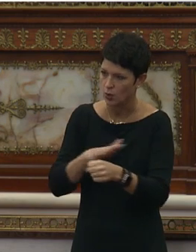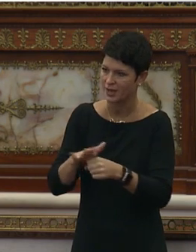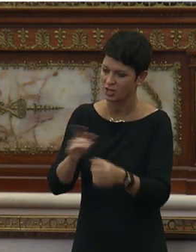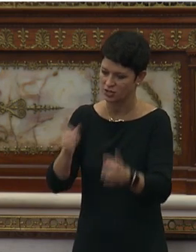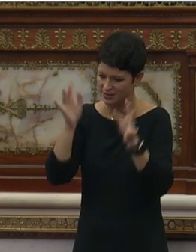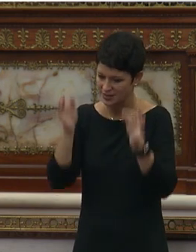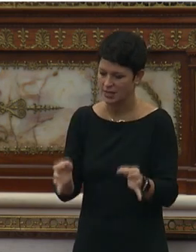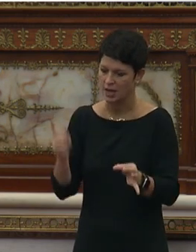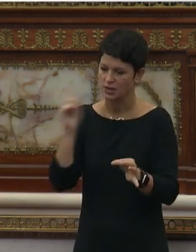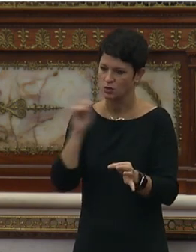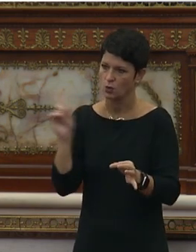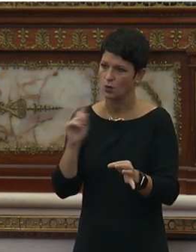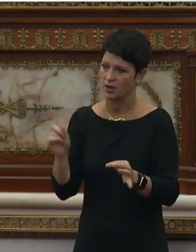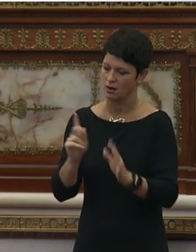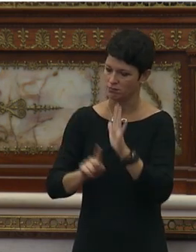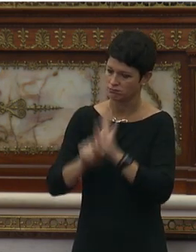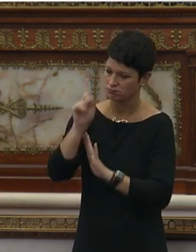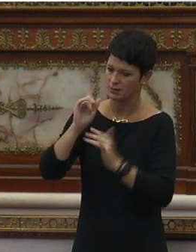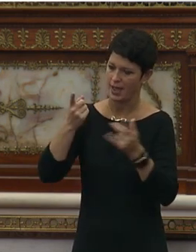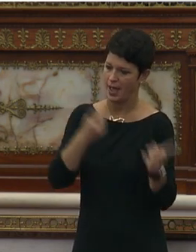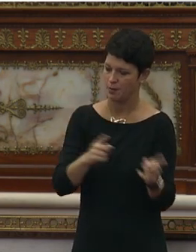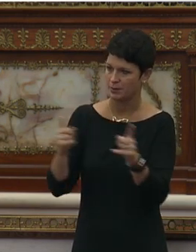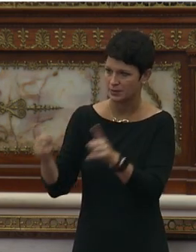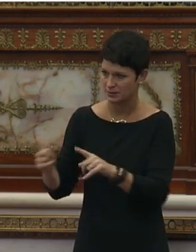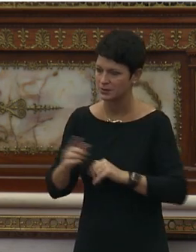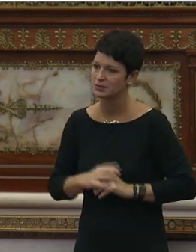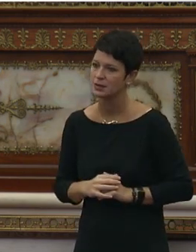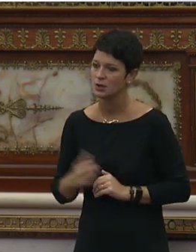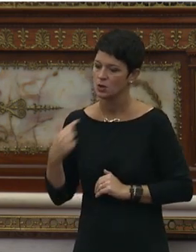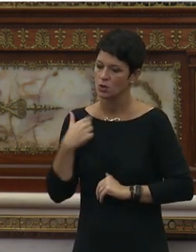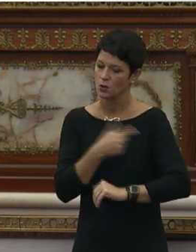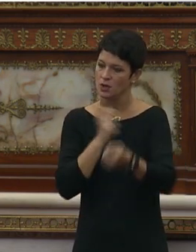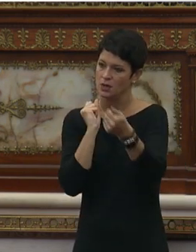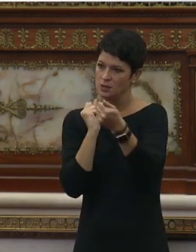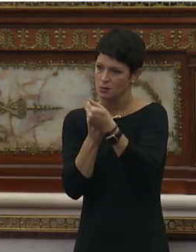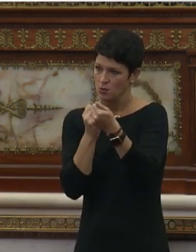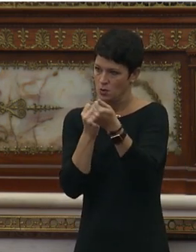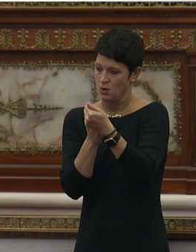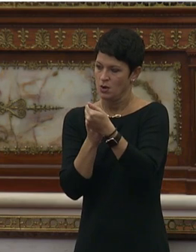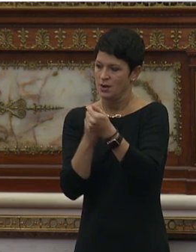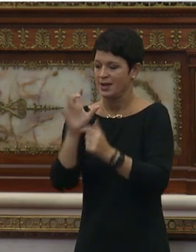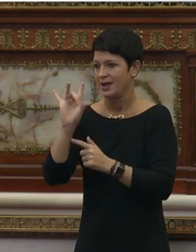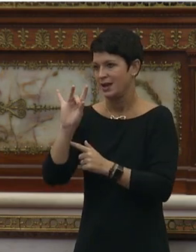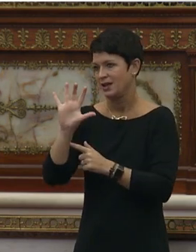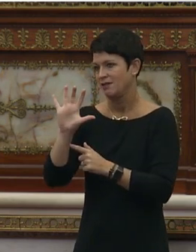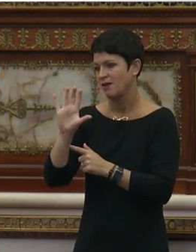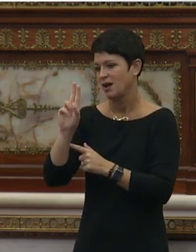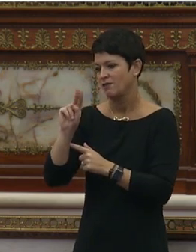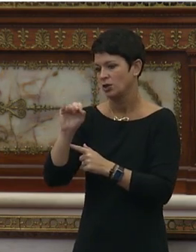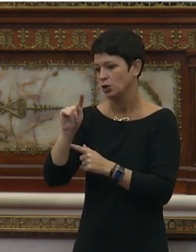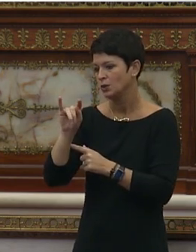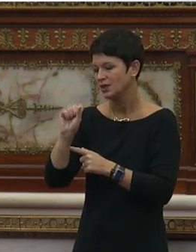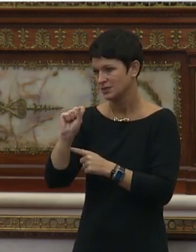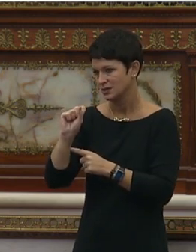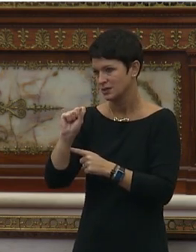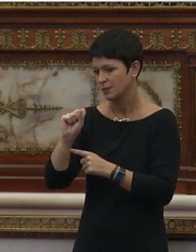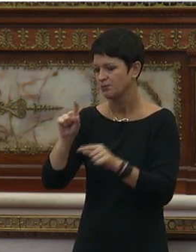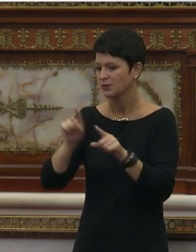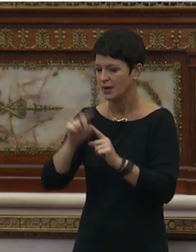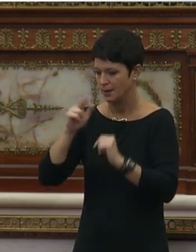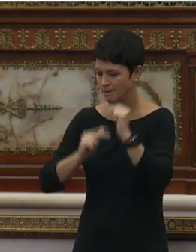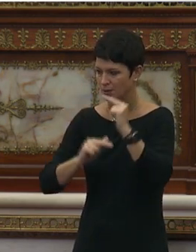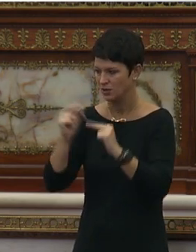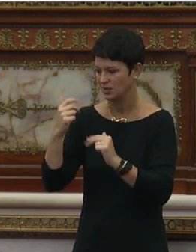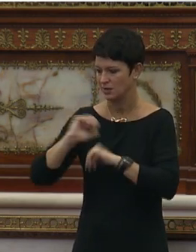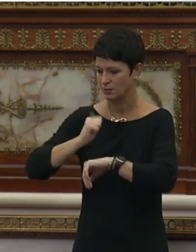dictates where high-end units will be situated. We supported 85 units at a building that